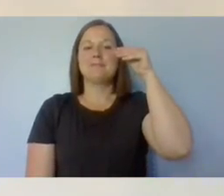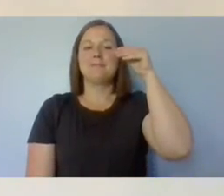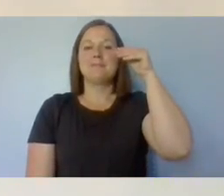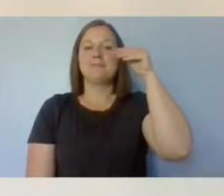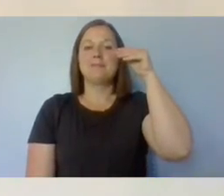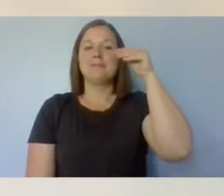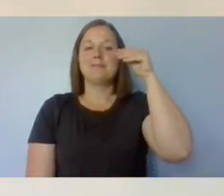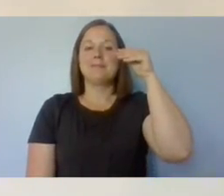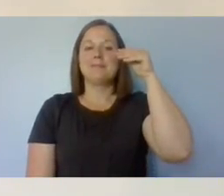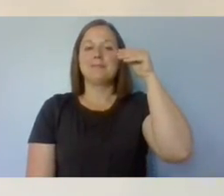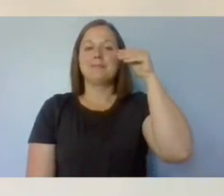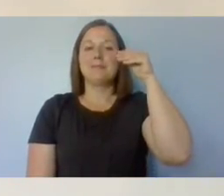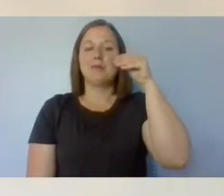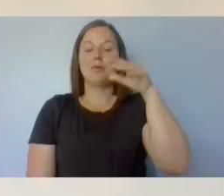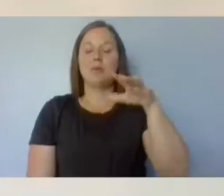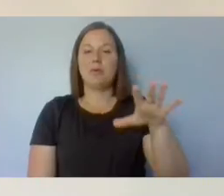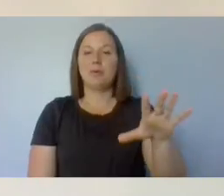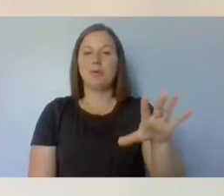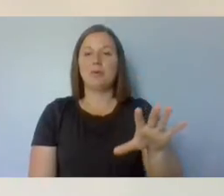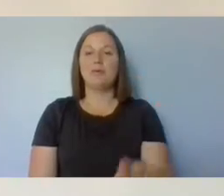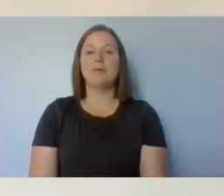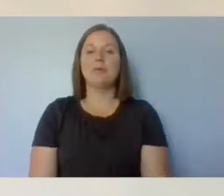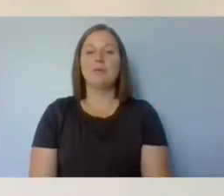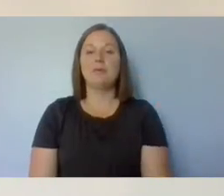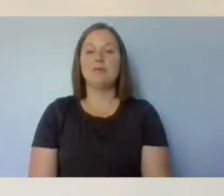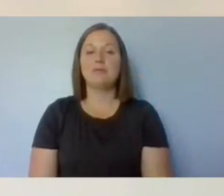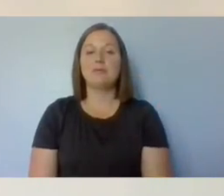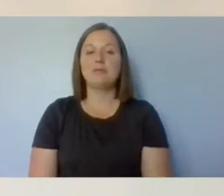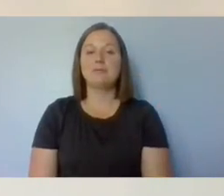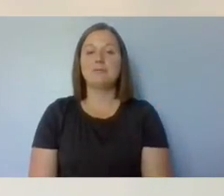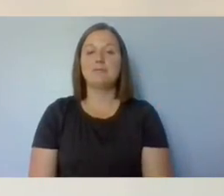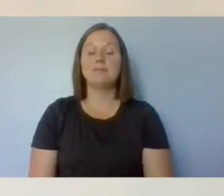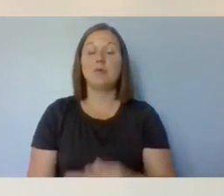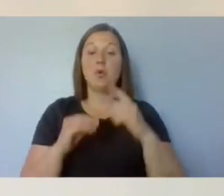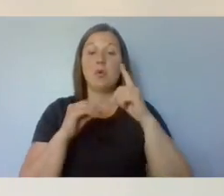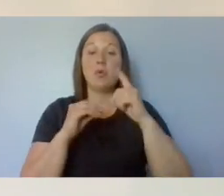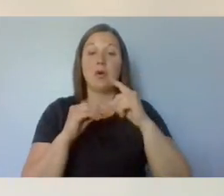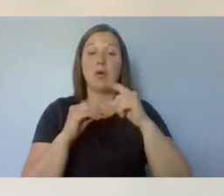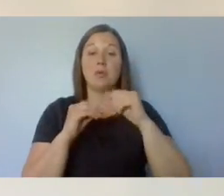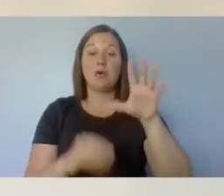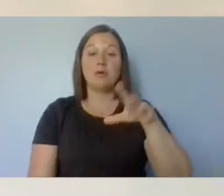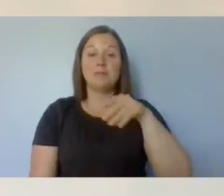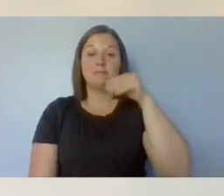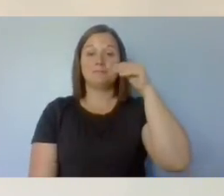And turn, breath out. One more time here. Breathe in.